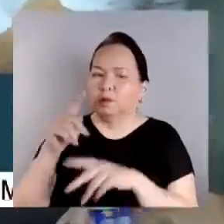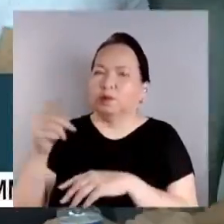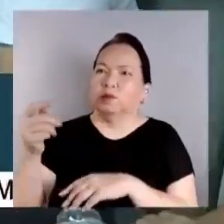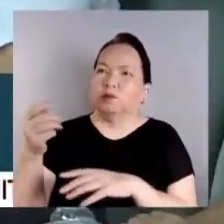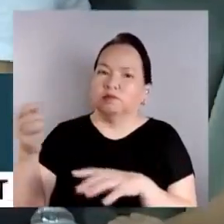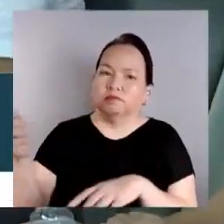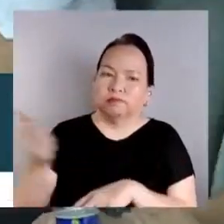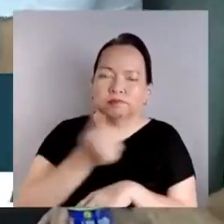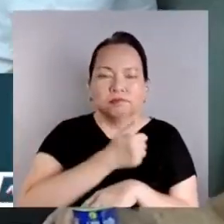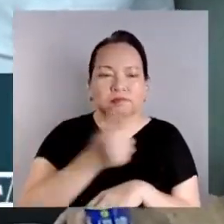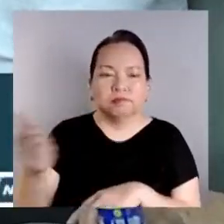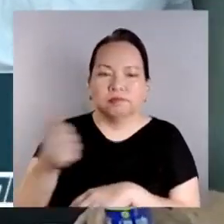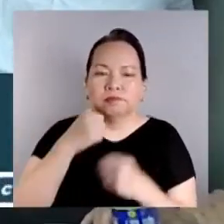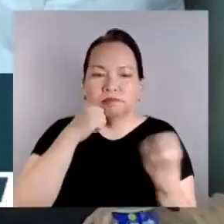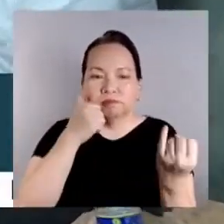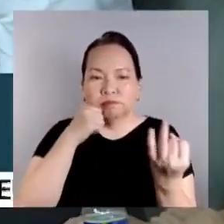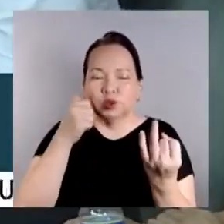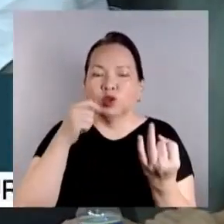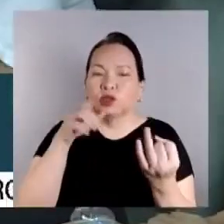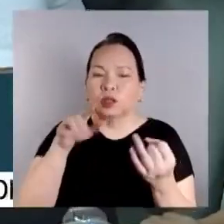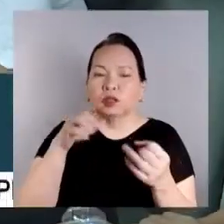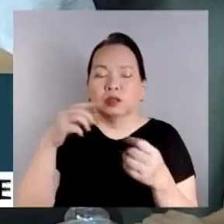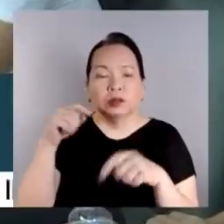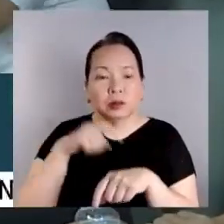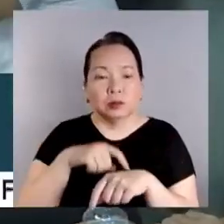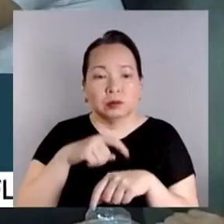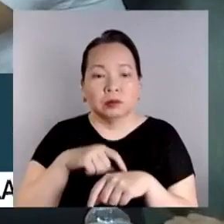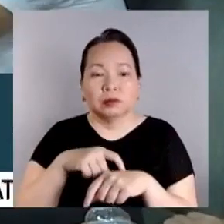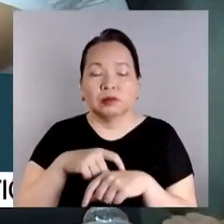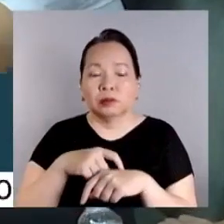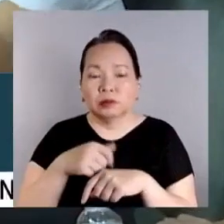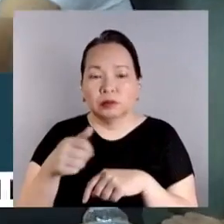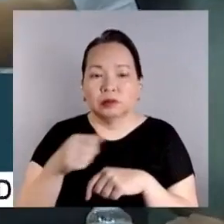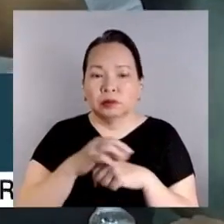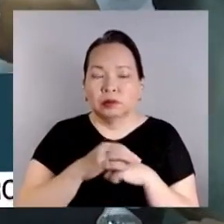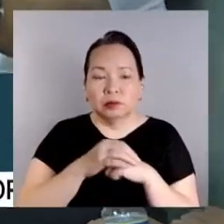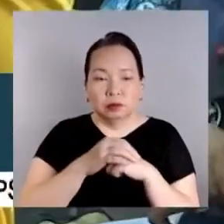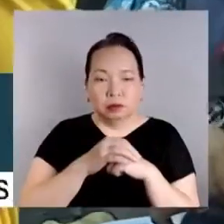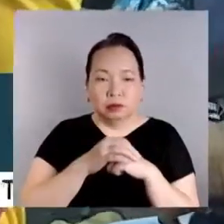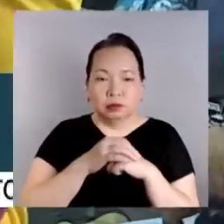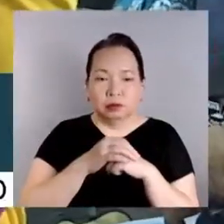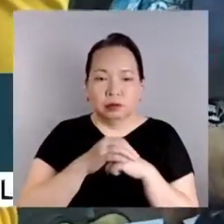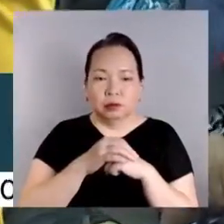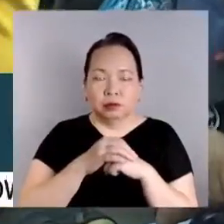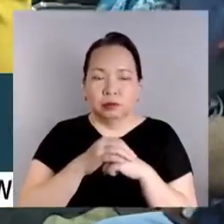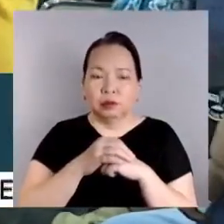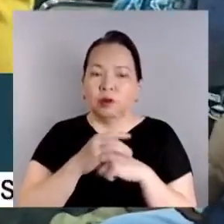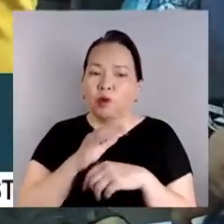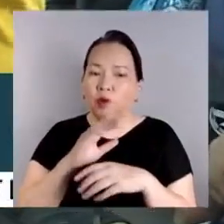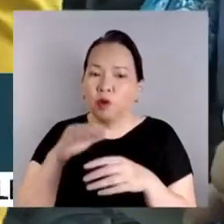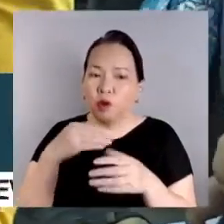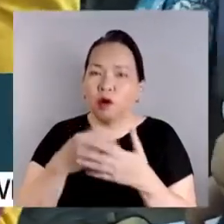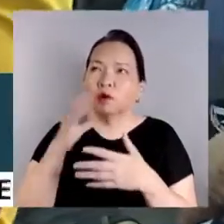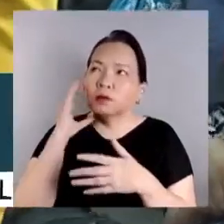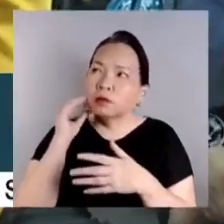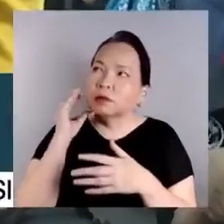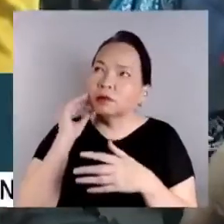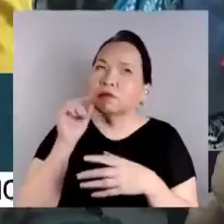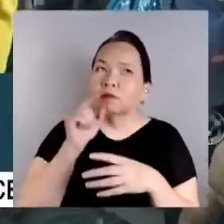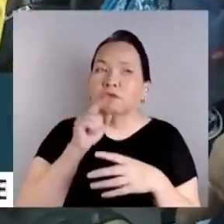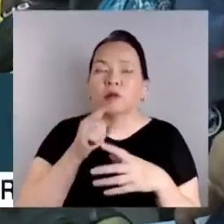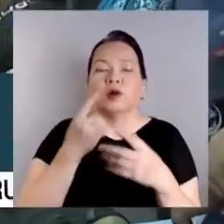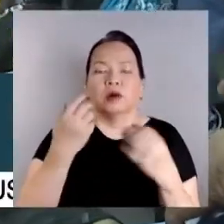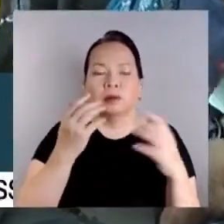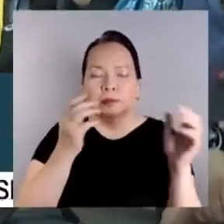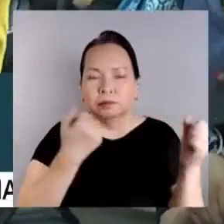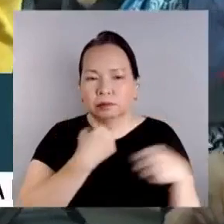during the ride, Undersecretary Chavez assured them that the DOTR and the LTFRB are already preparing special permits for